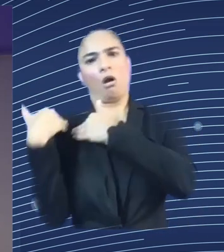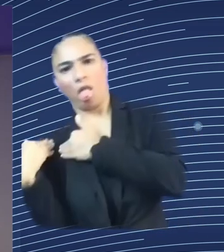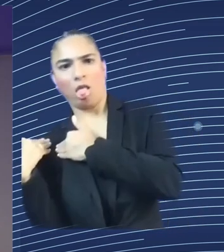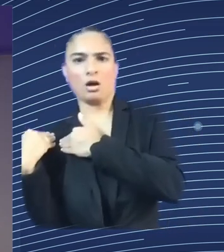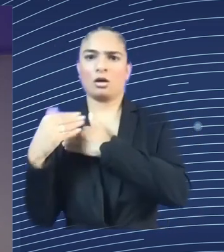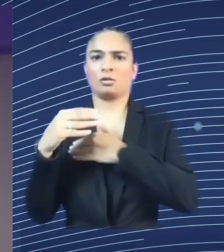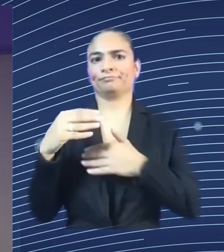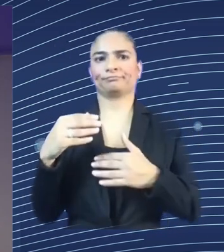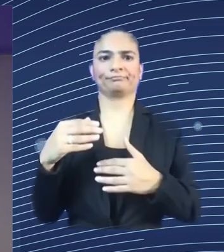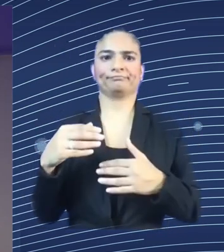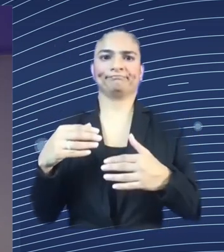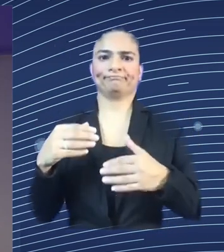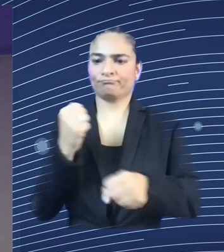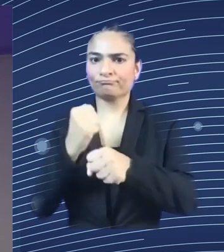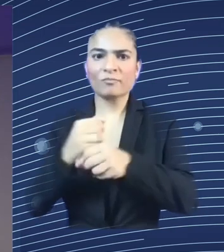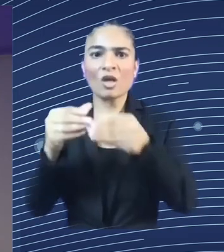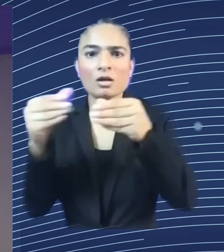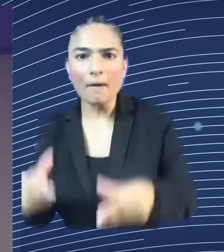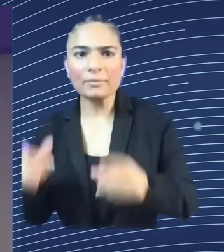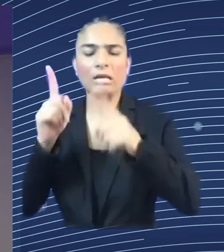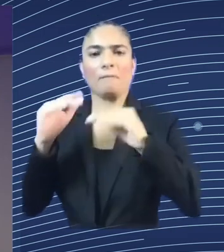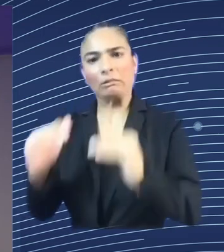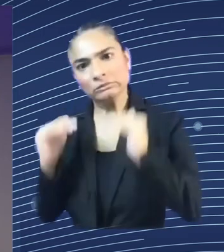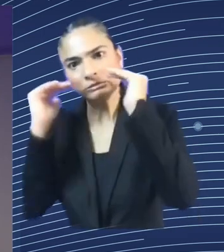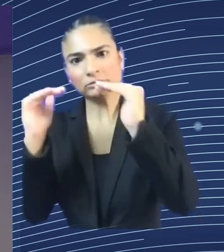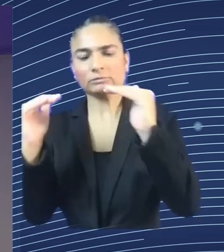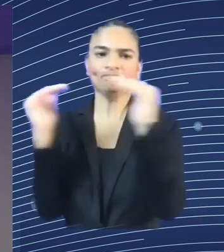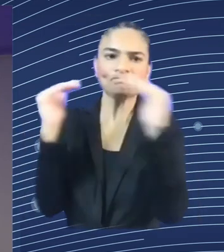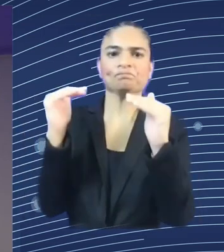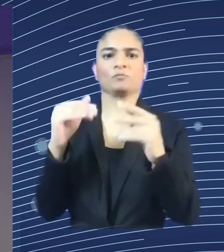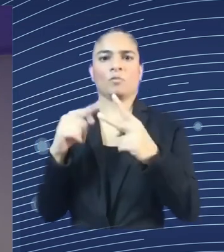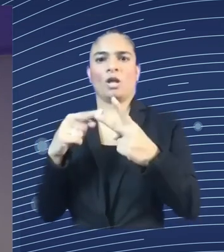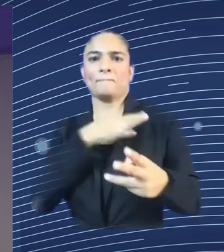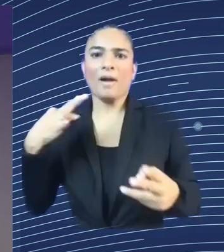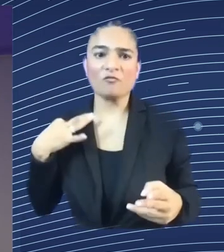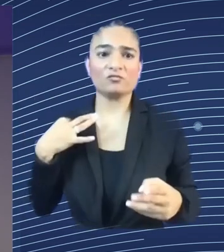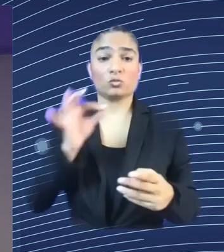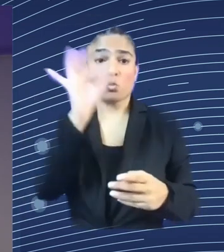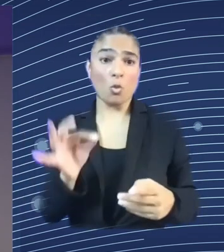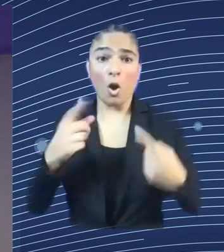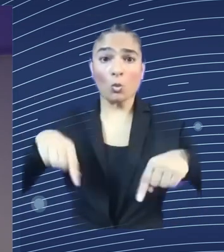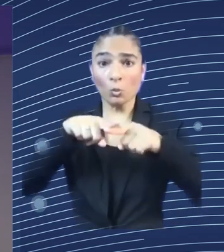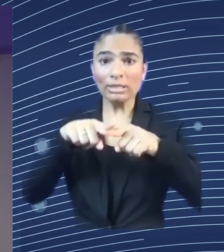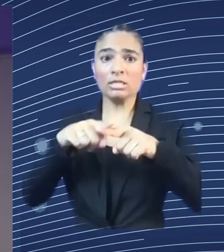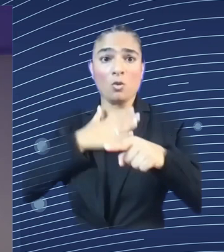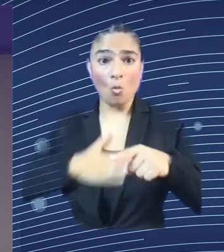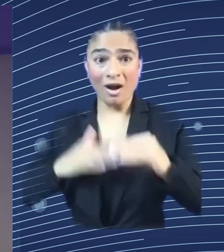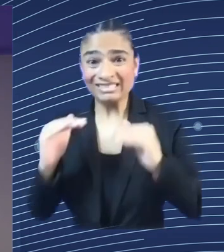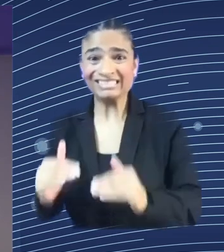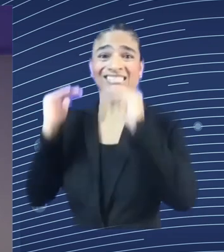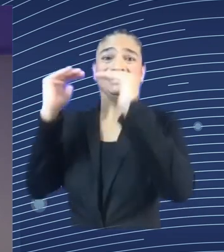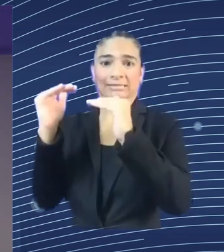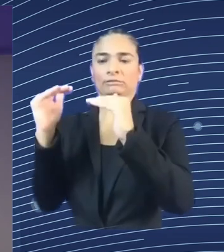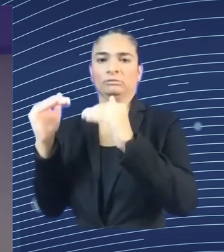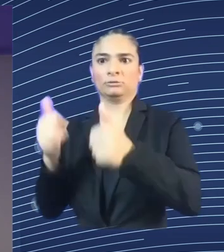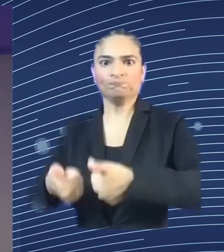AI to make sure that the burden is as low as possible and that it costs the bare minimum for them, but you make sure